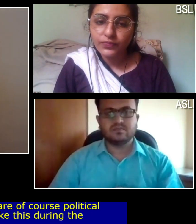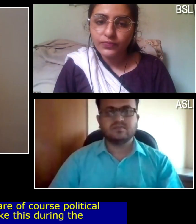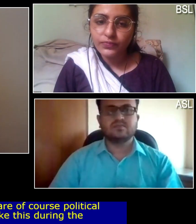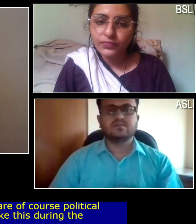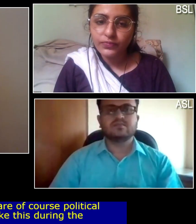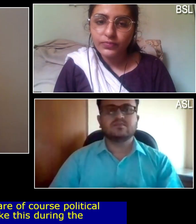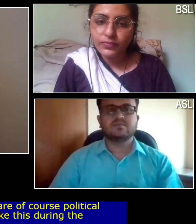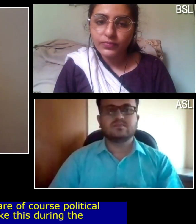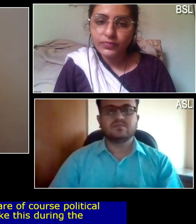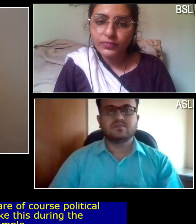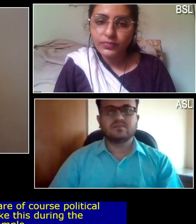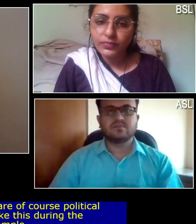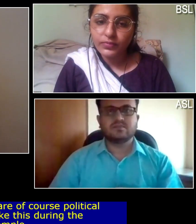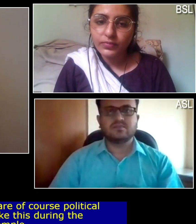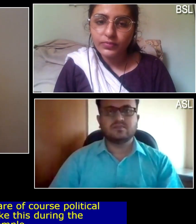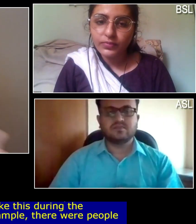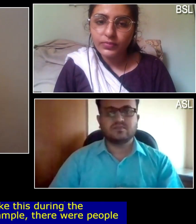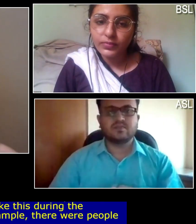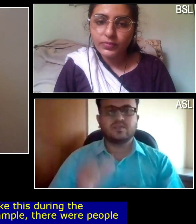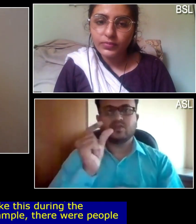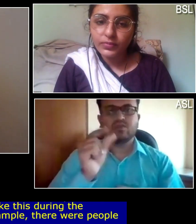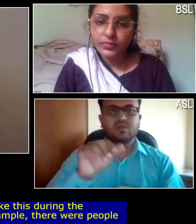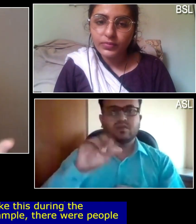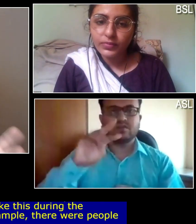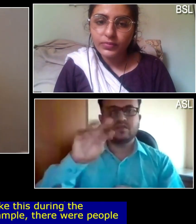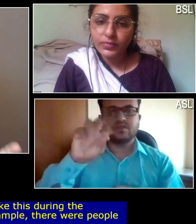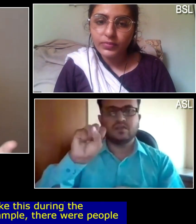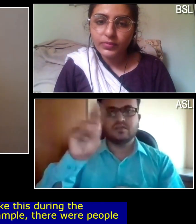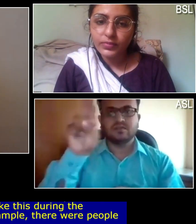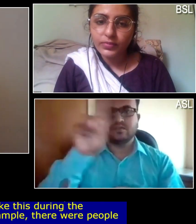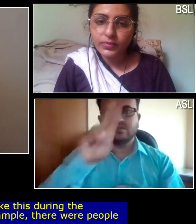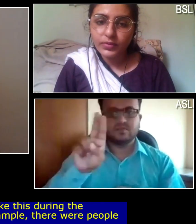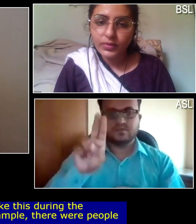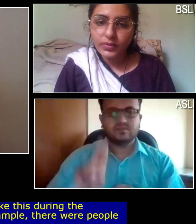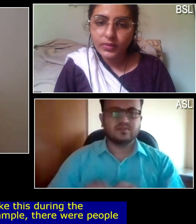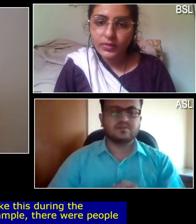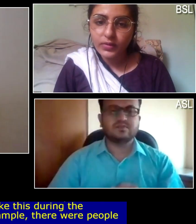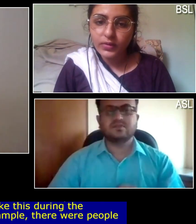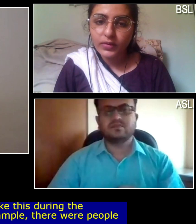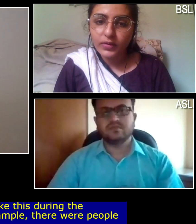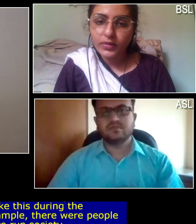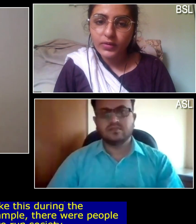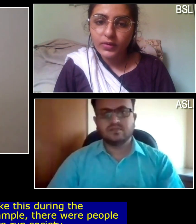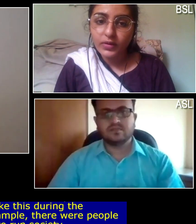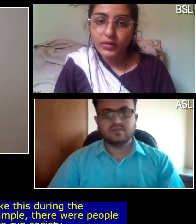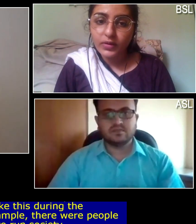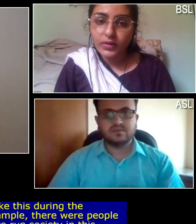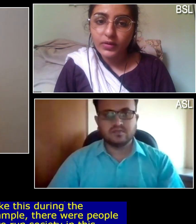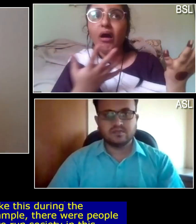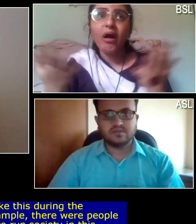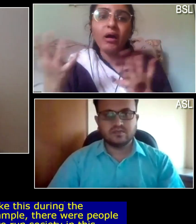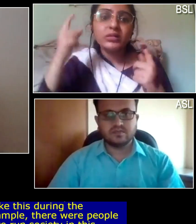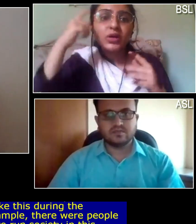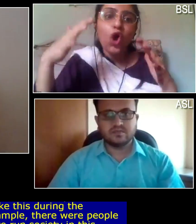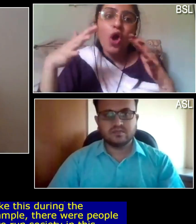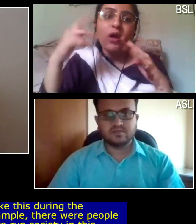people suggesting that, oh, it's hard enough to run society in this new way. How